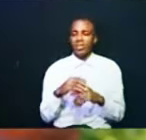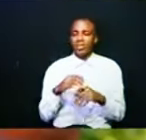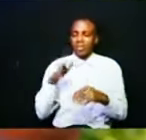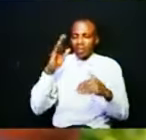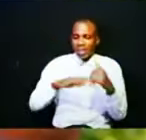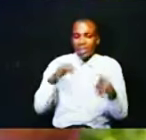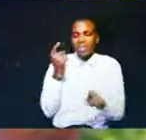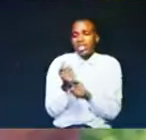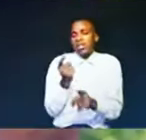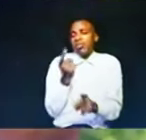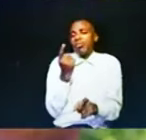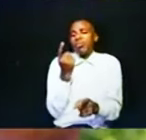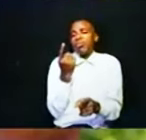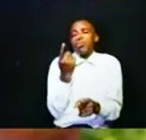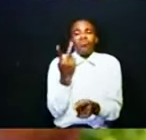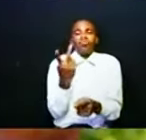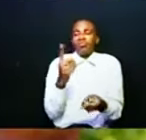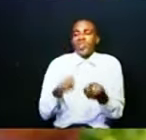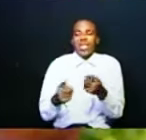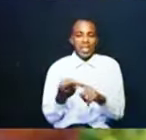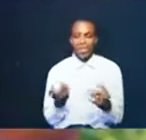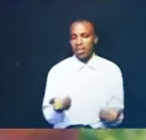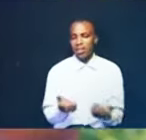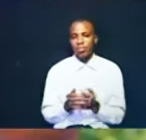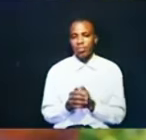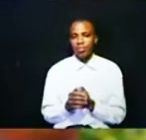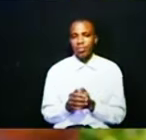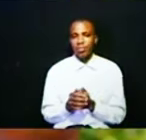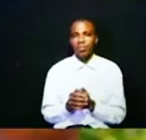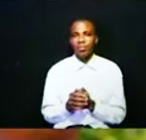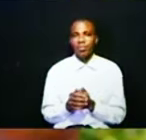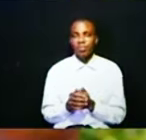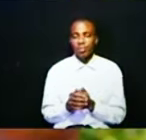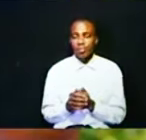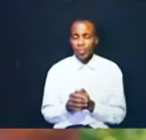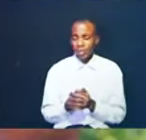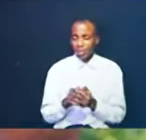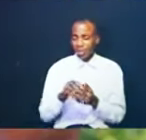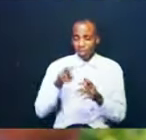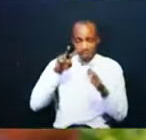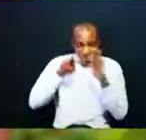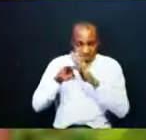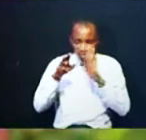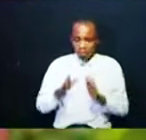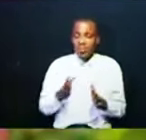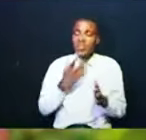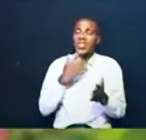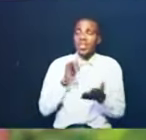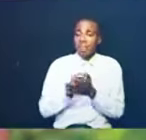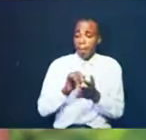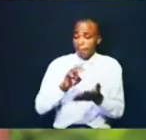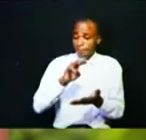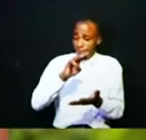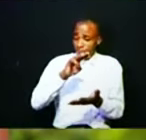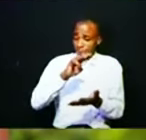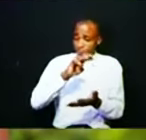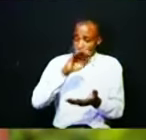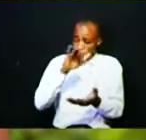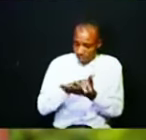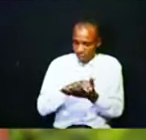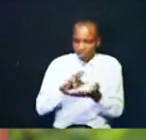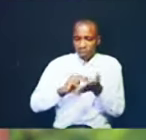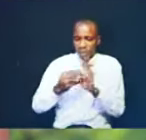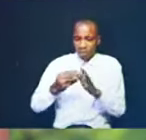ben nu anya ayonkofa nko Malachi is saying that marriage is a covenant ya o kire ni se awari owo eyapam